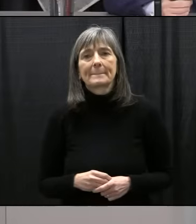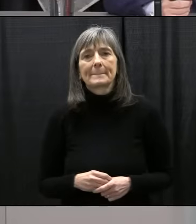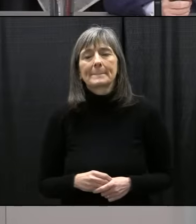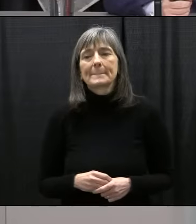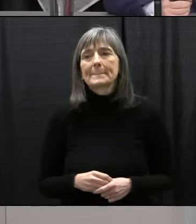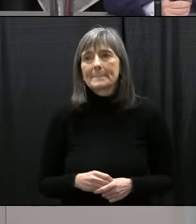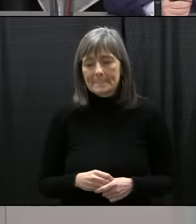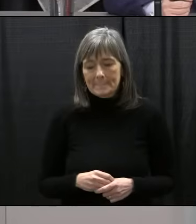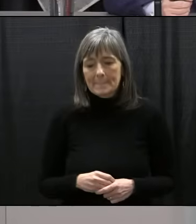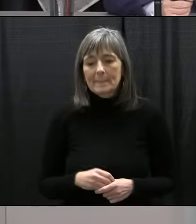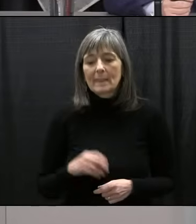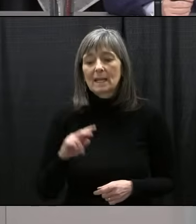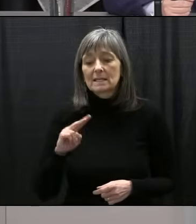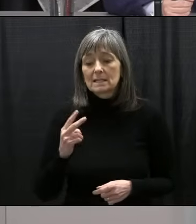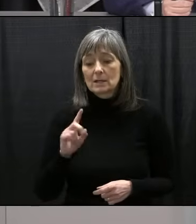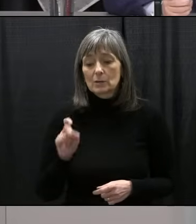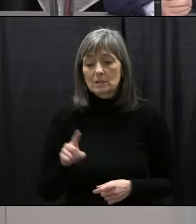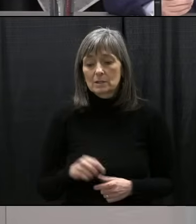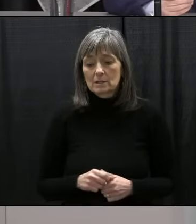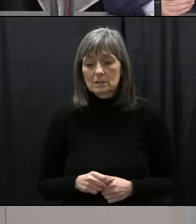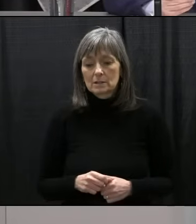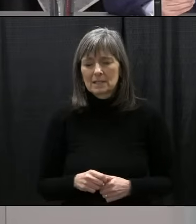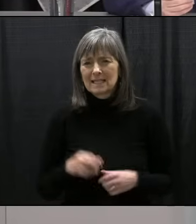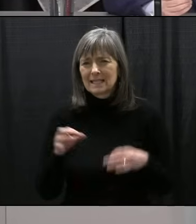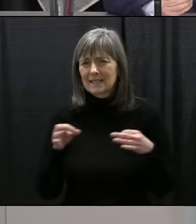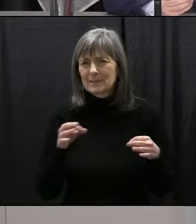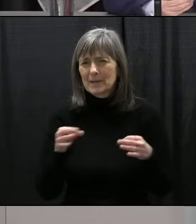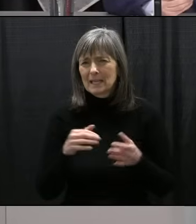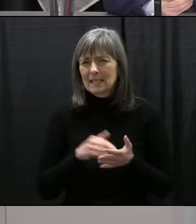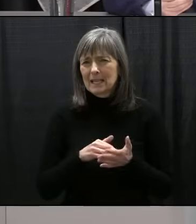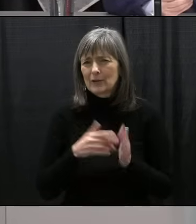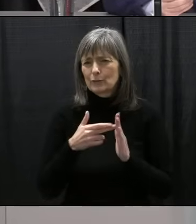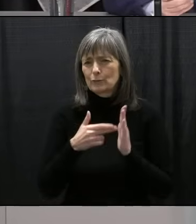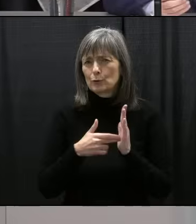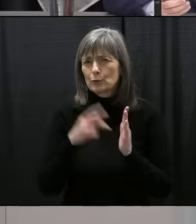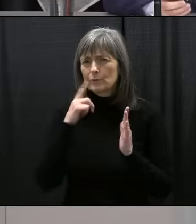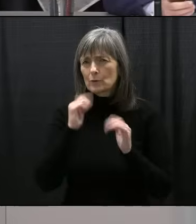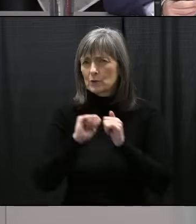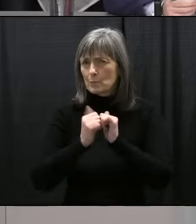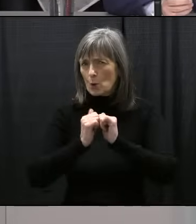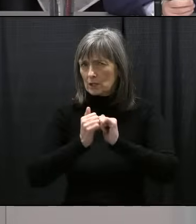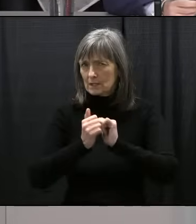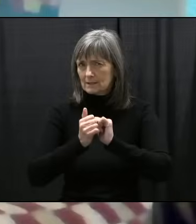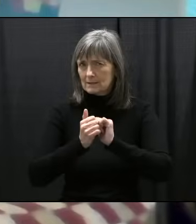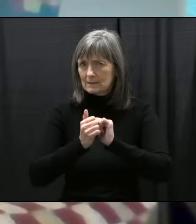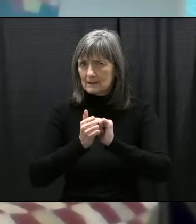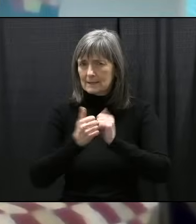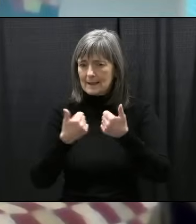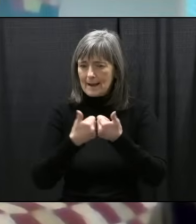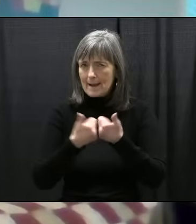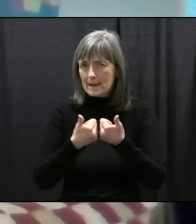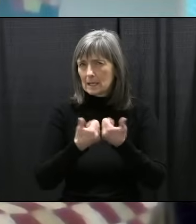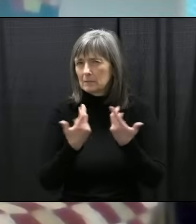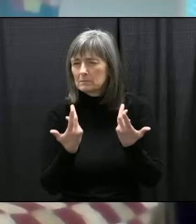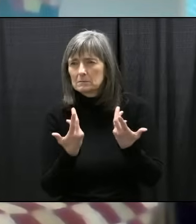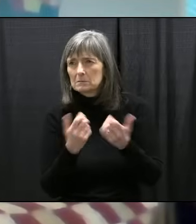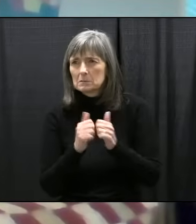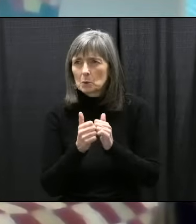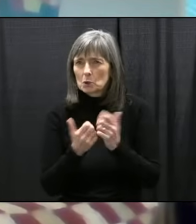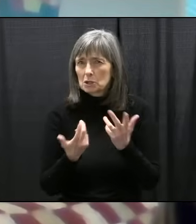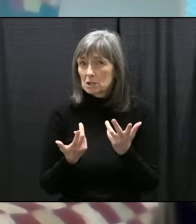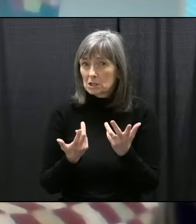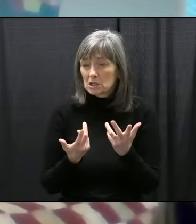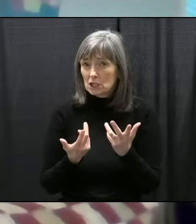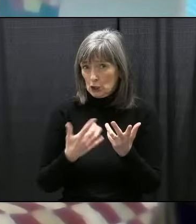Thank you. And my second question is, can you walk me through again the restrictions that are coming to sports over the holiday season, and how big of a concern